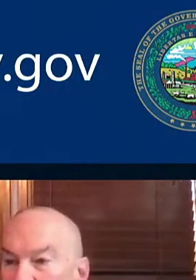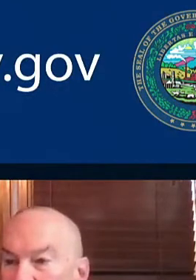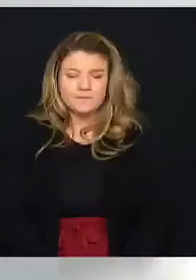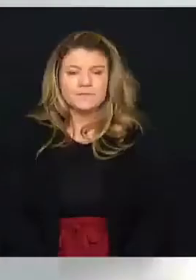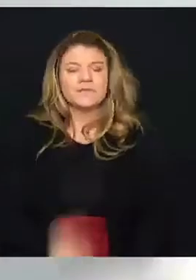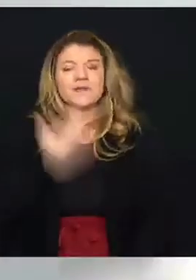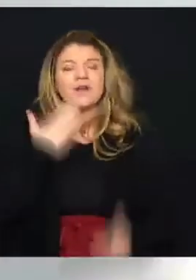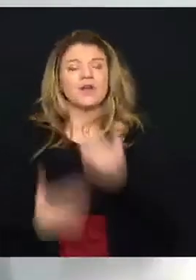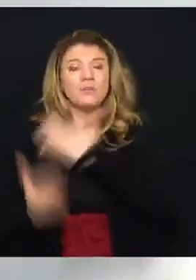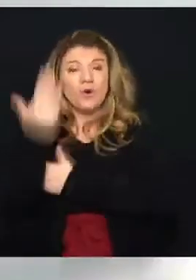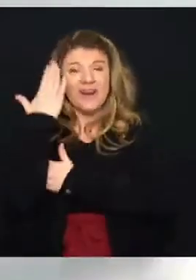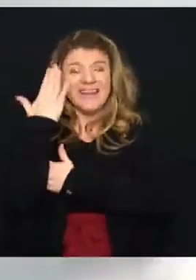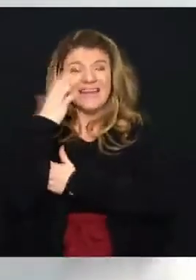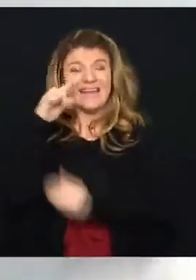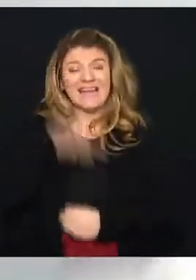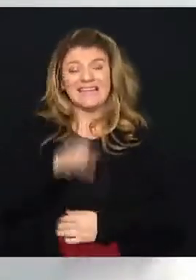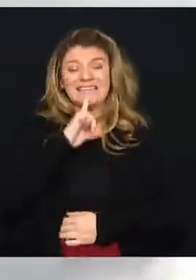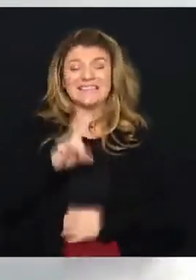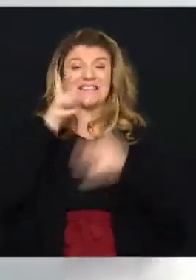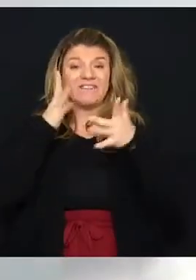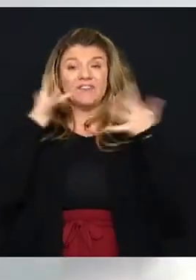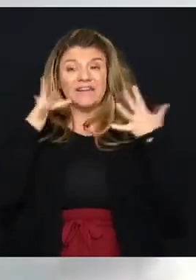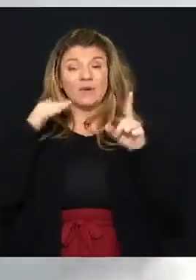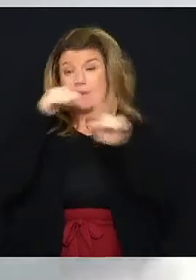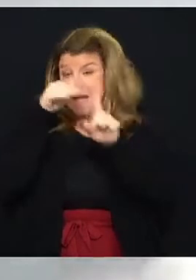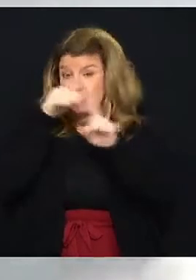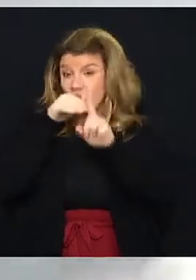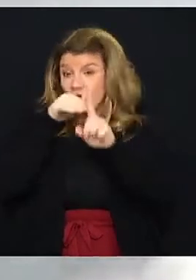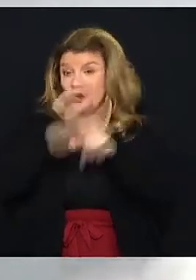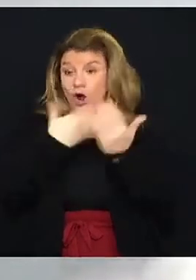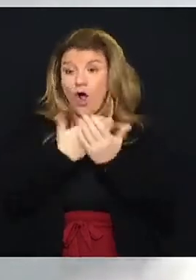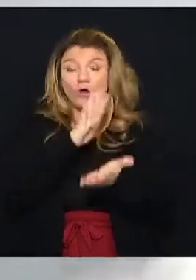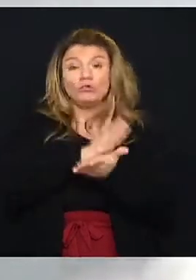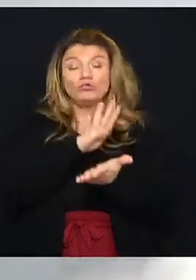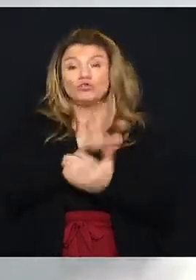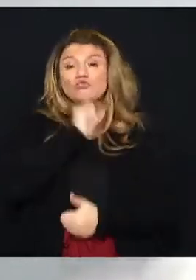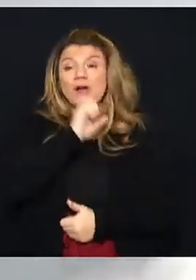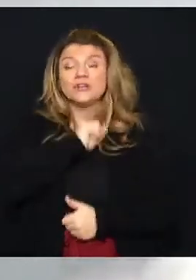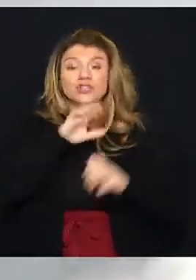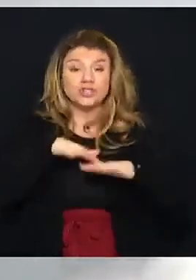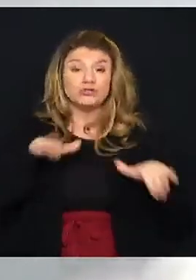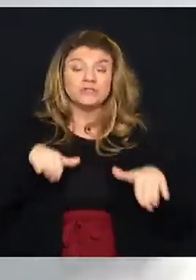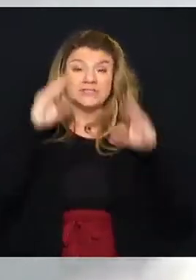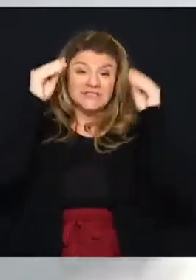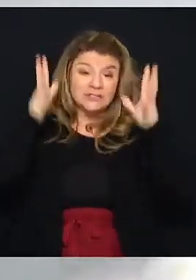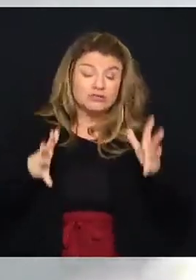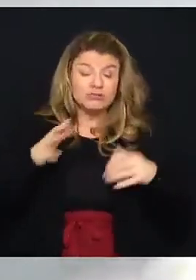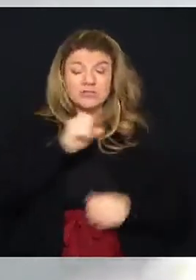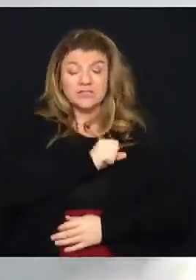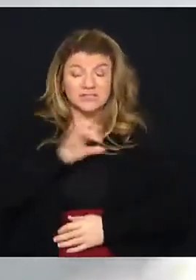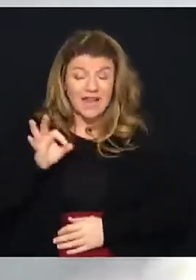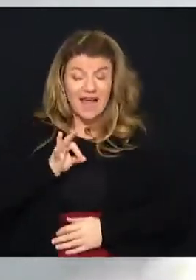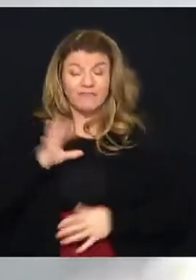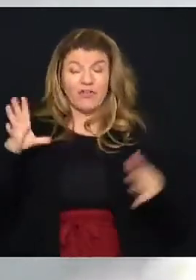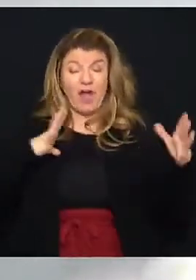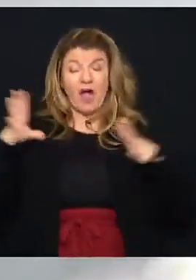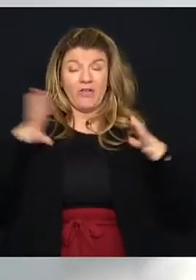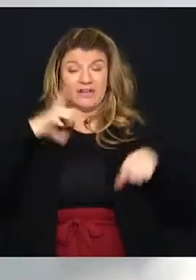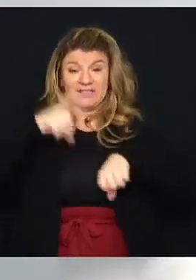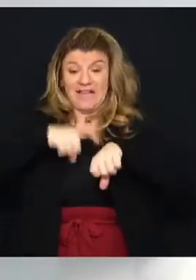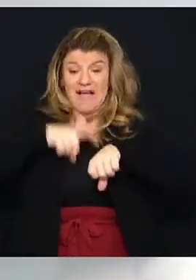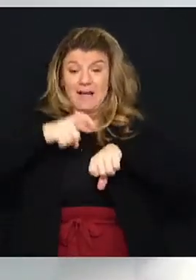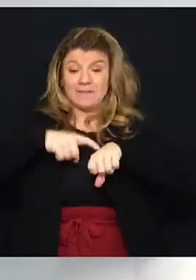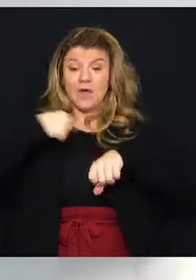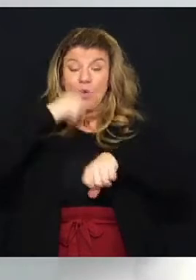Good morning. This is just a friendly reminder for all our school-age children and teachers and staff for the holiday season that we